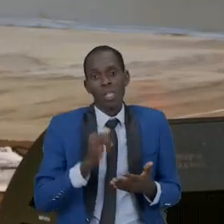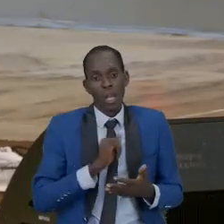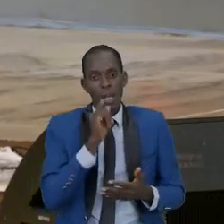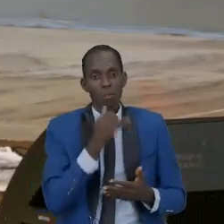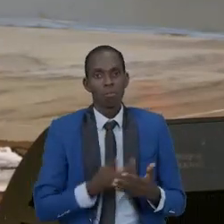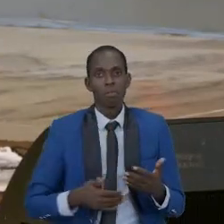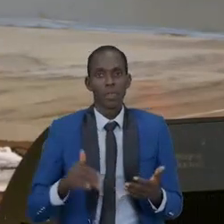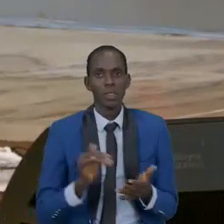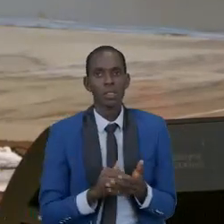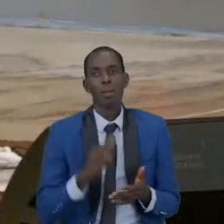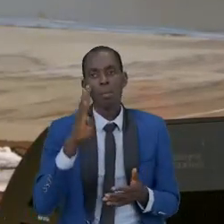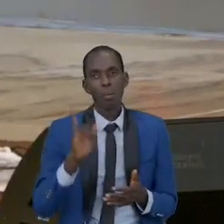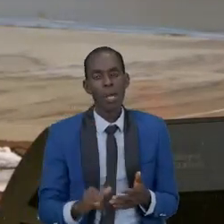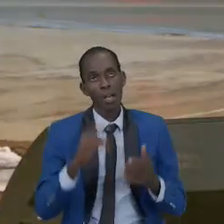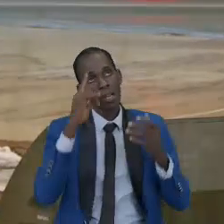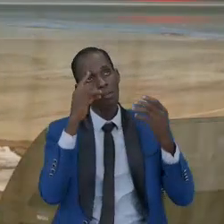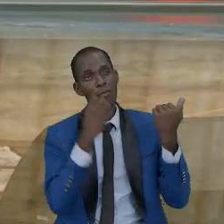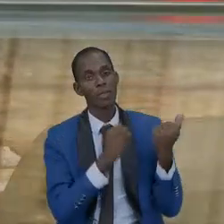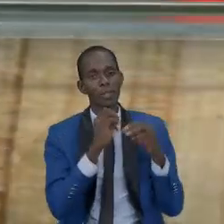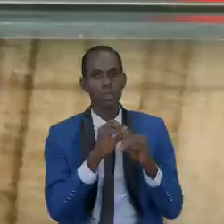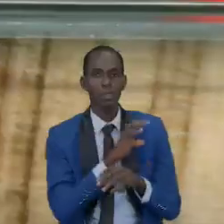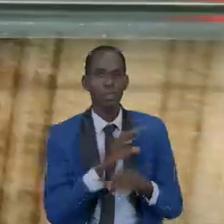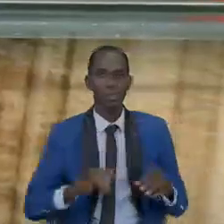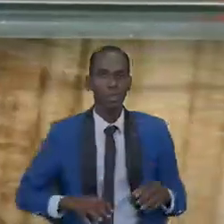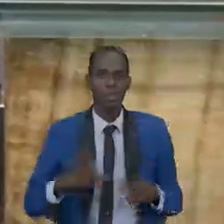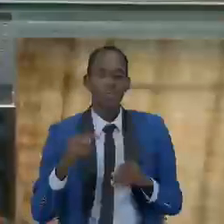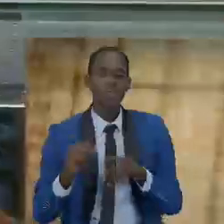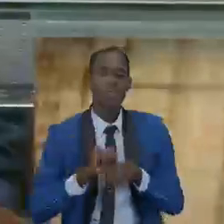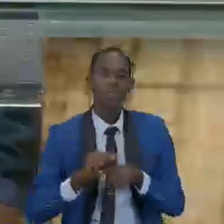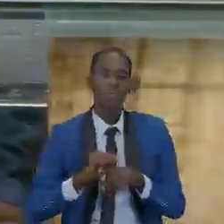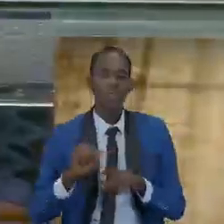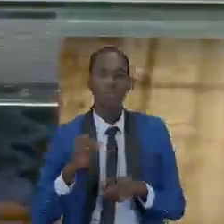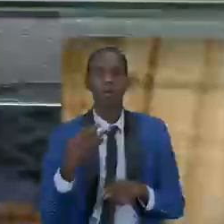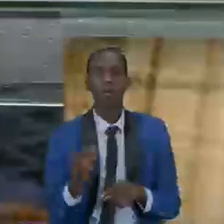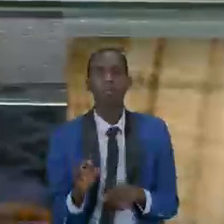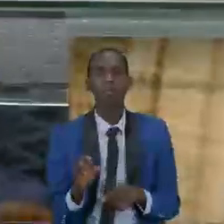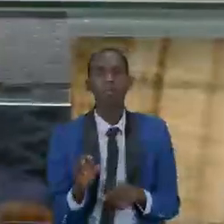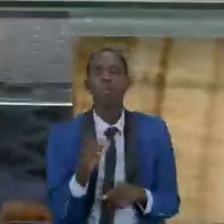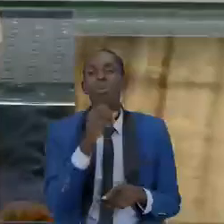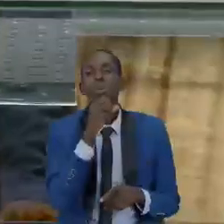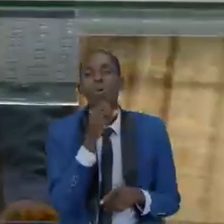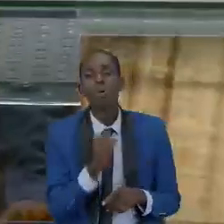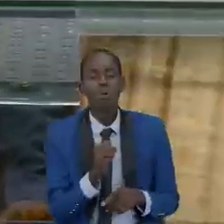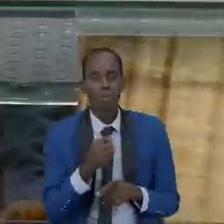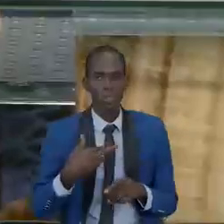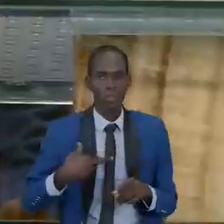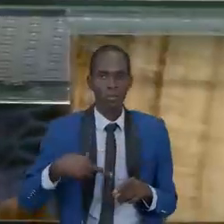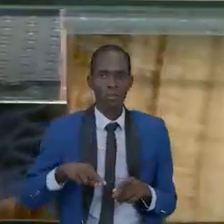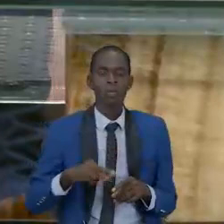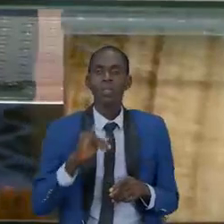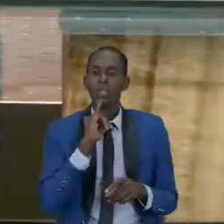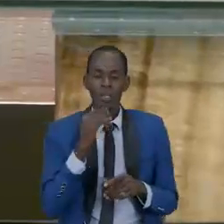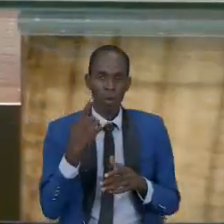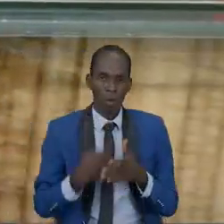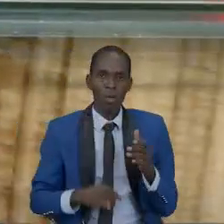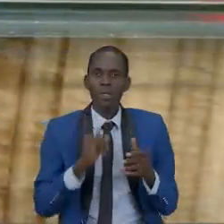again by faith in Christ, the practices of that old religion is what he